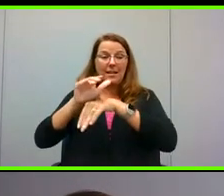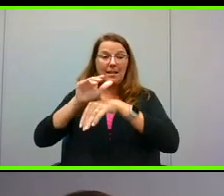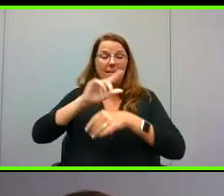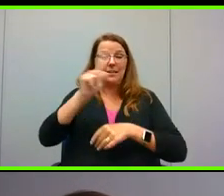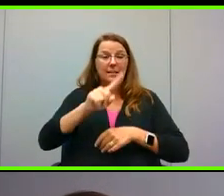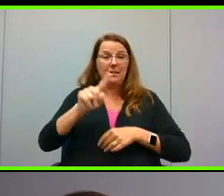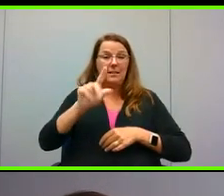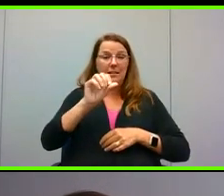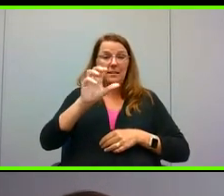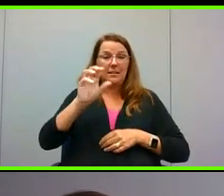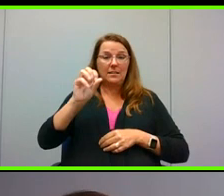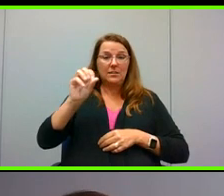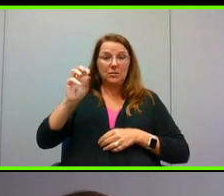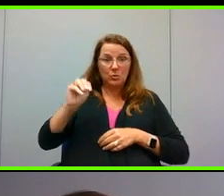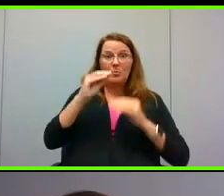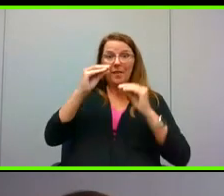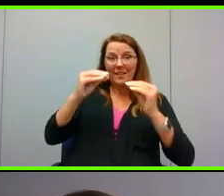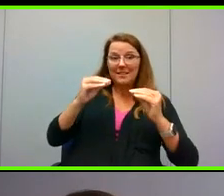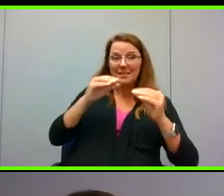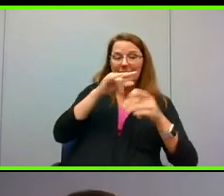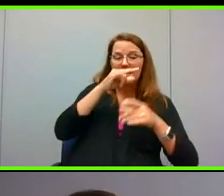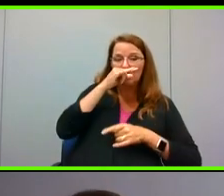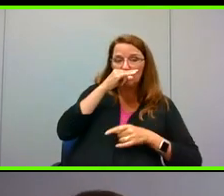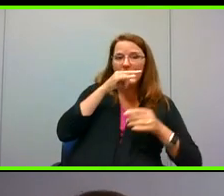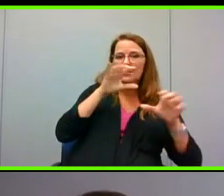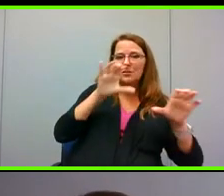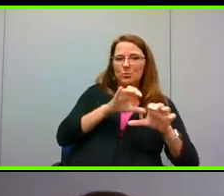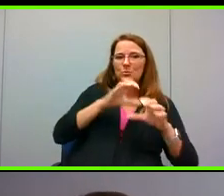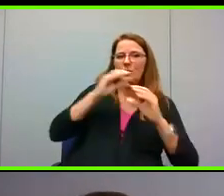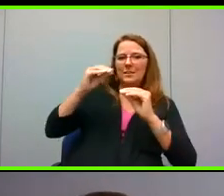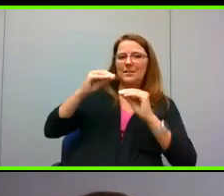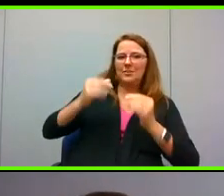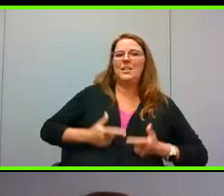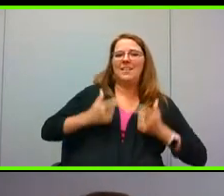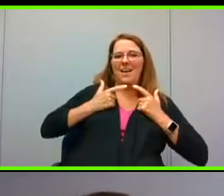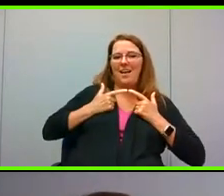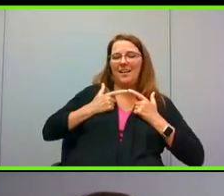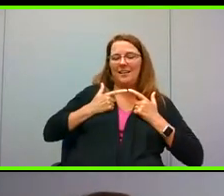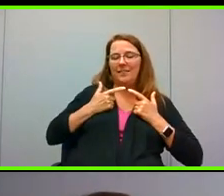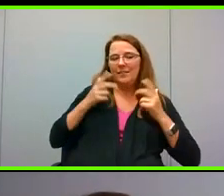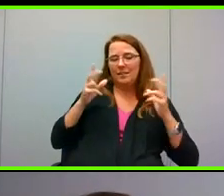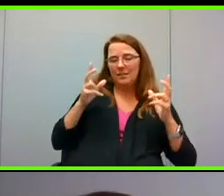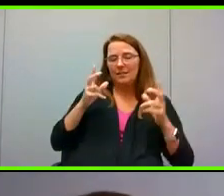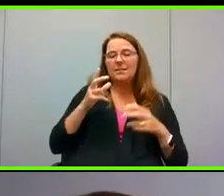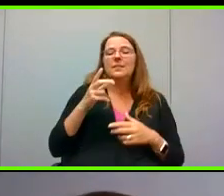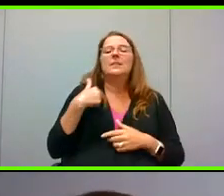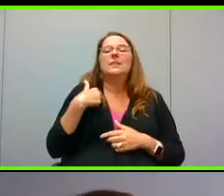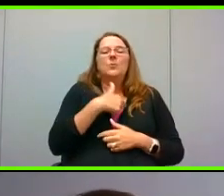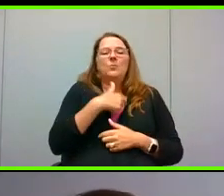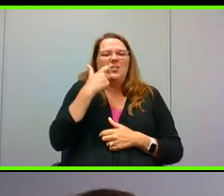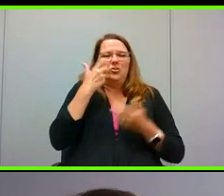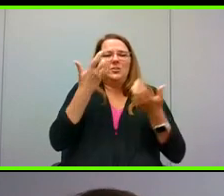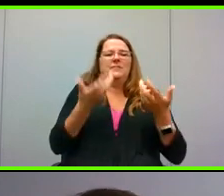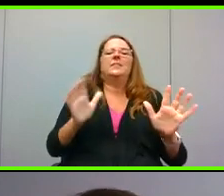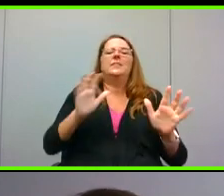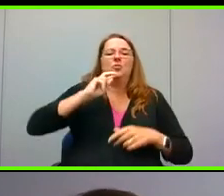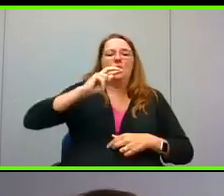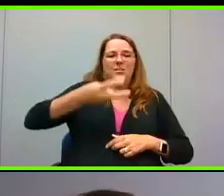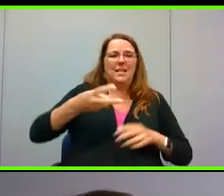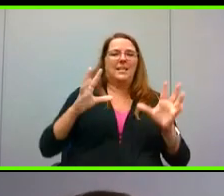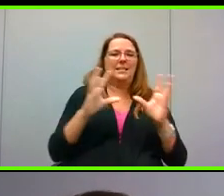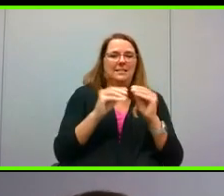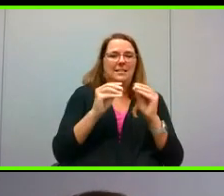teaching live, I guess, as live as that can be. And we've just finished our second session, getting ready to open our